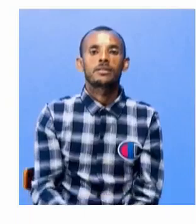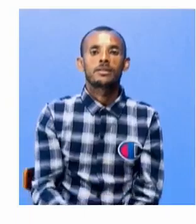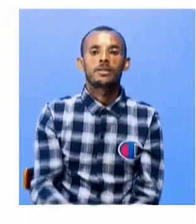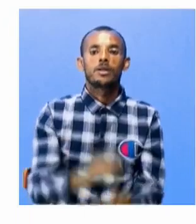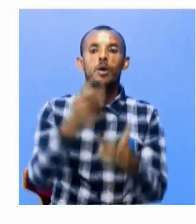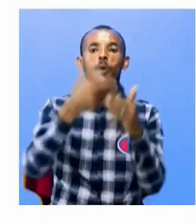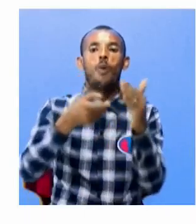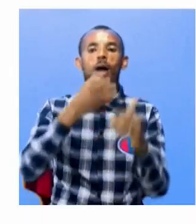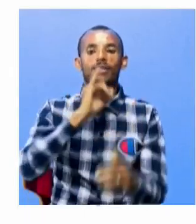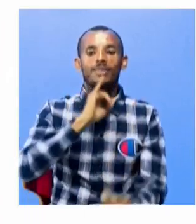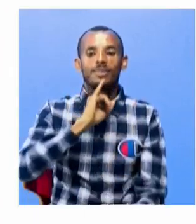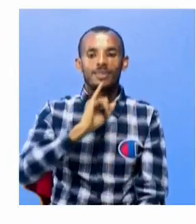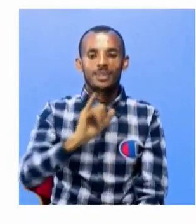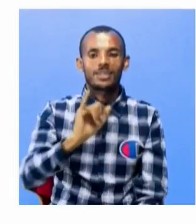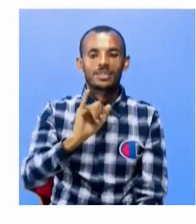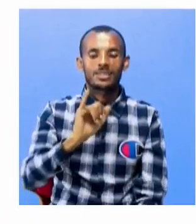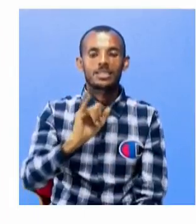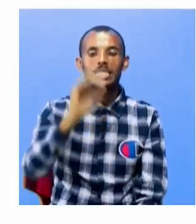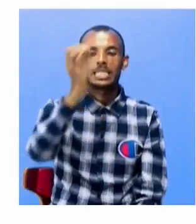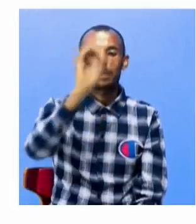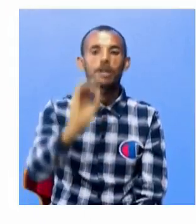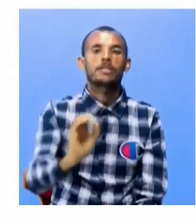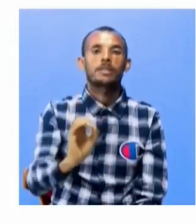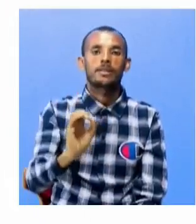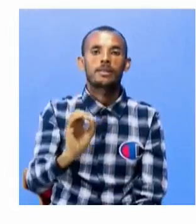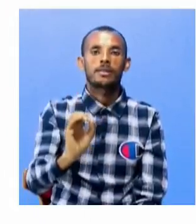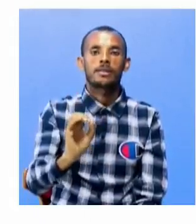What is the percent?